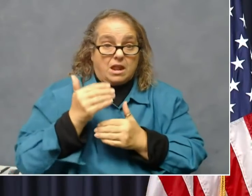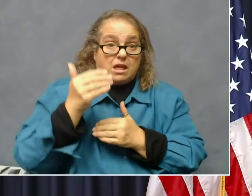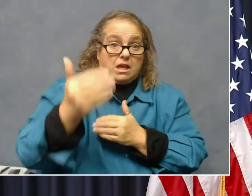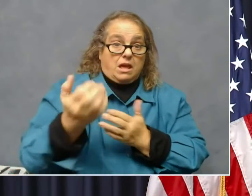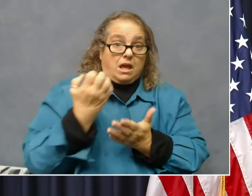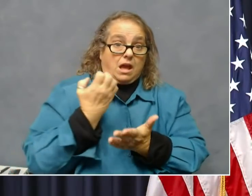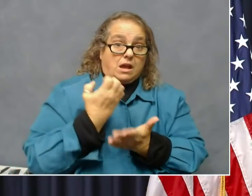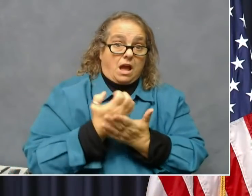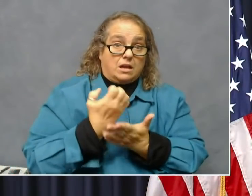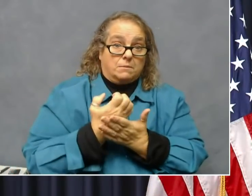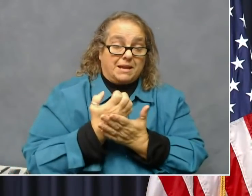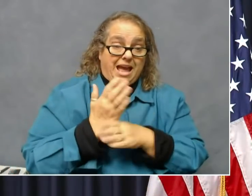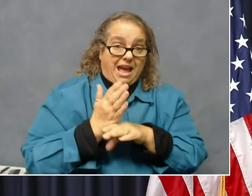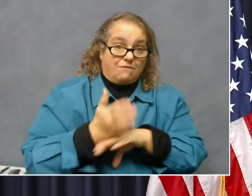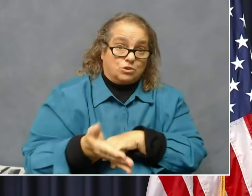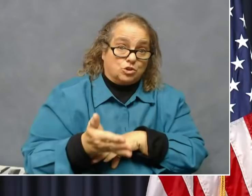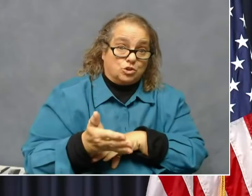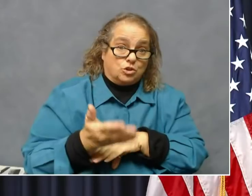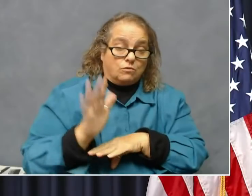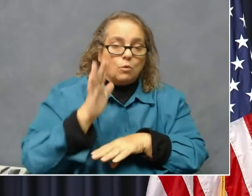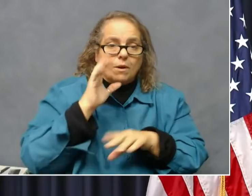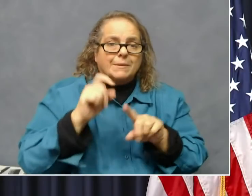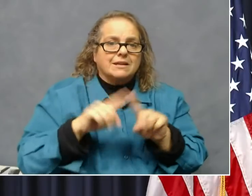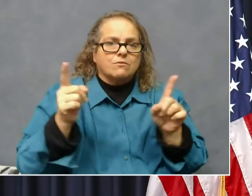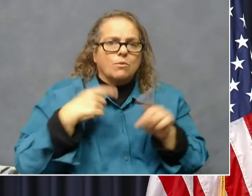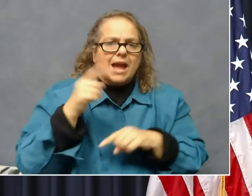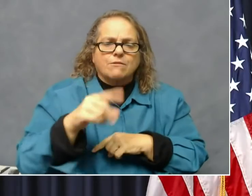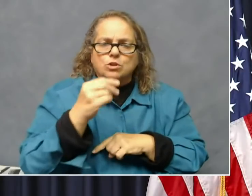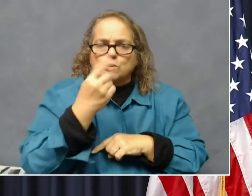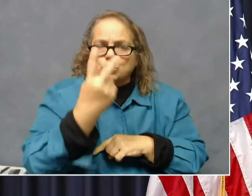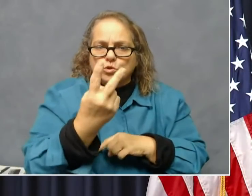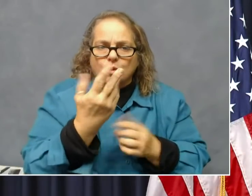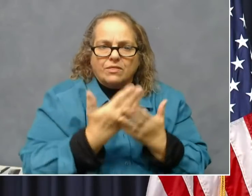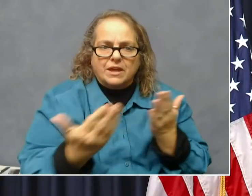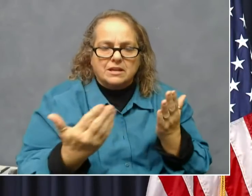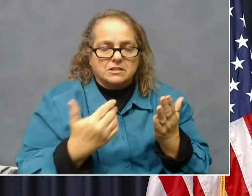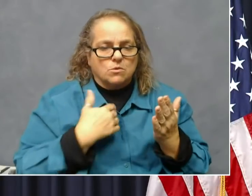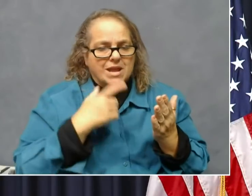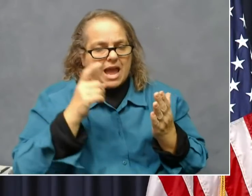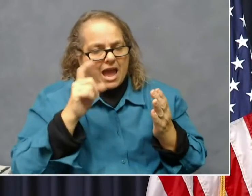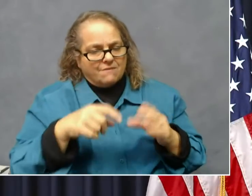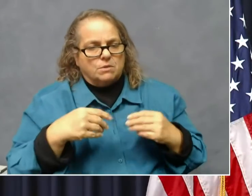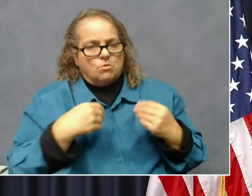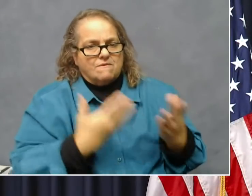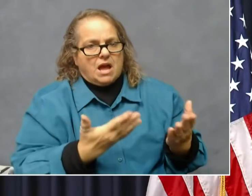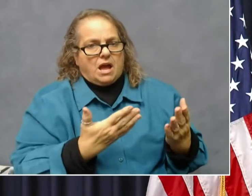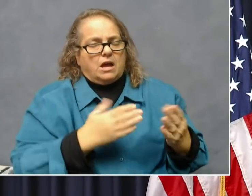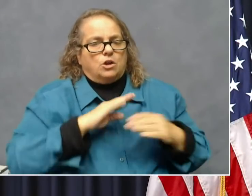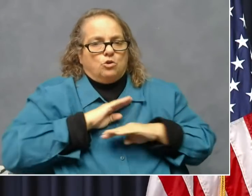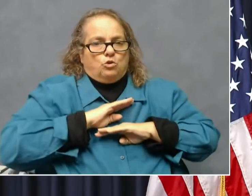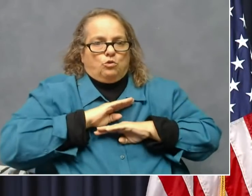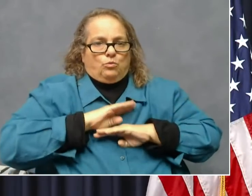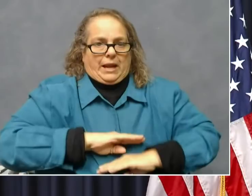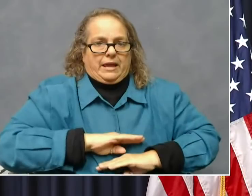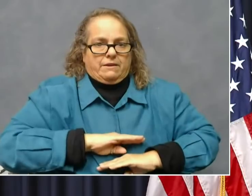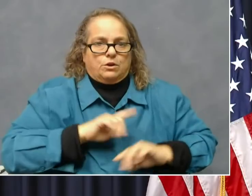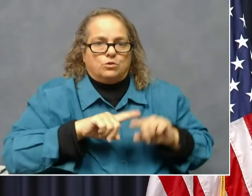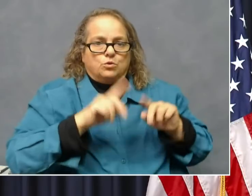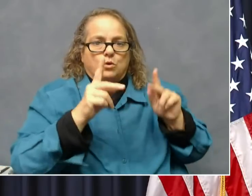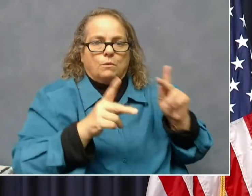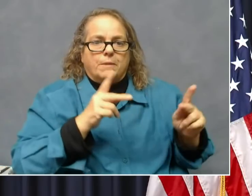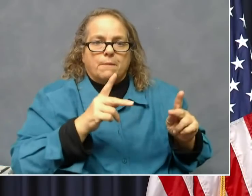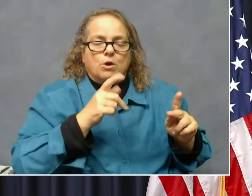entirely different, we got to do two things. Number one, we got to provide relief. Let's think about ways we can provide relief to those who haven't been able to get